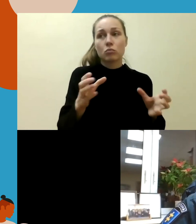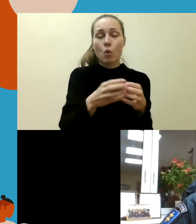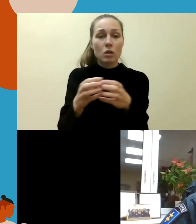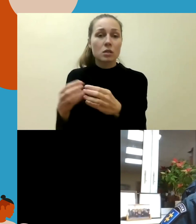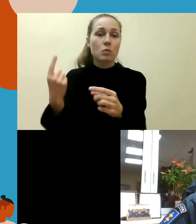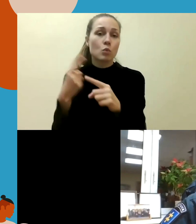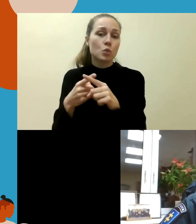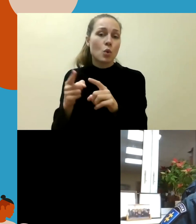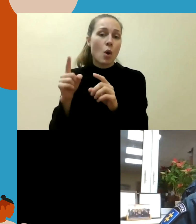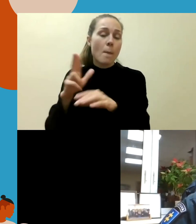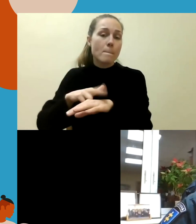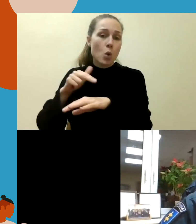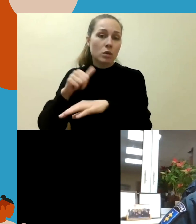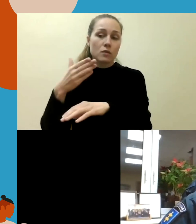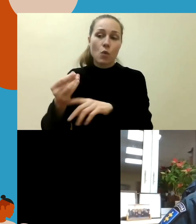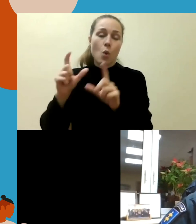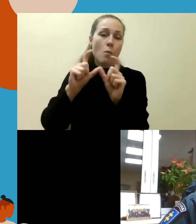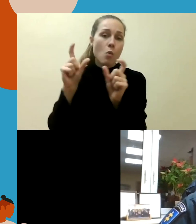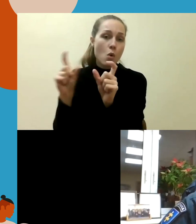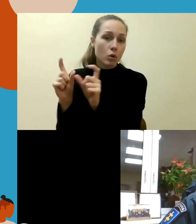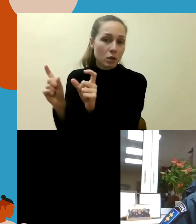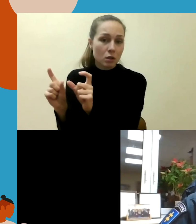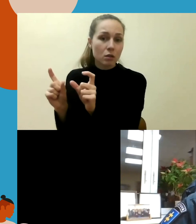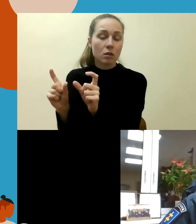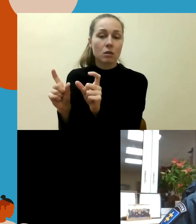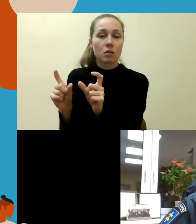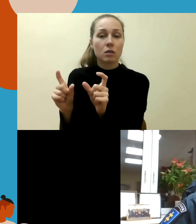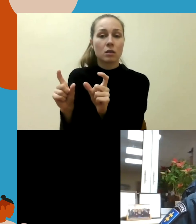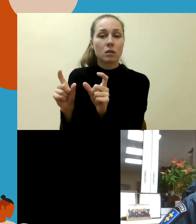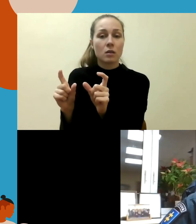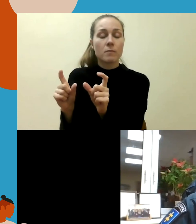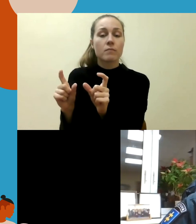who come from other countries.